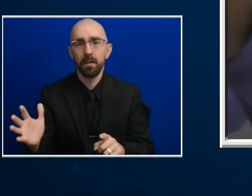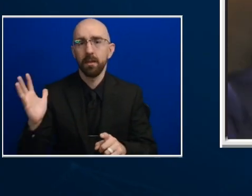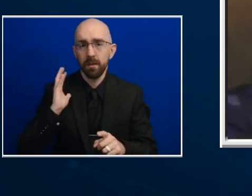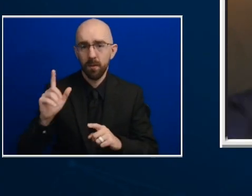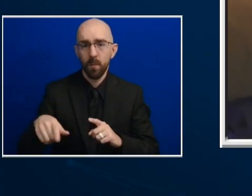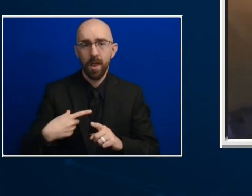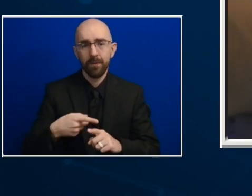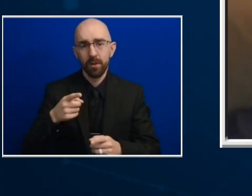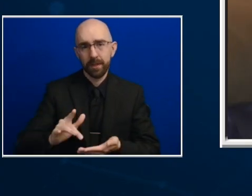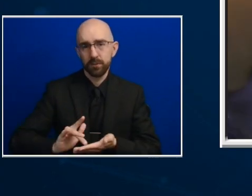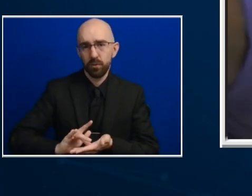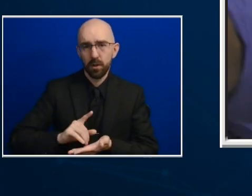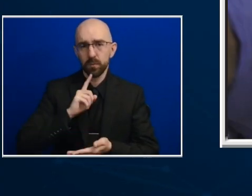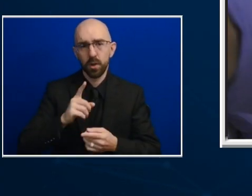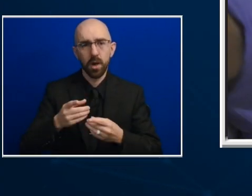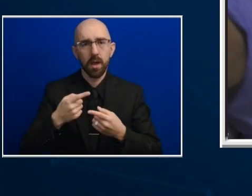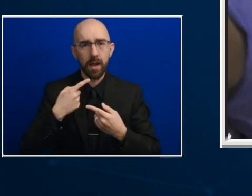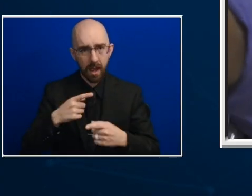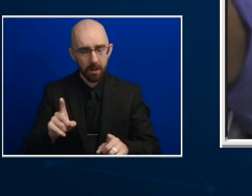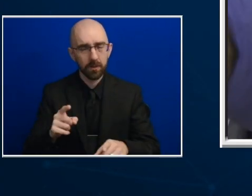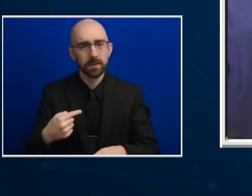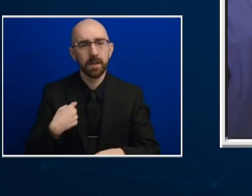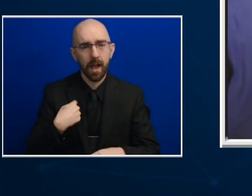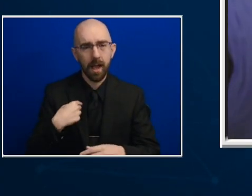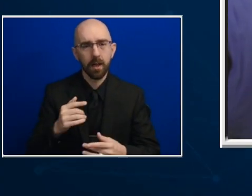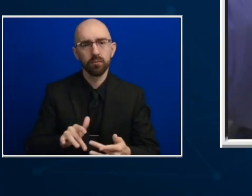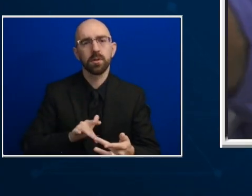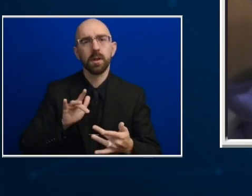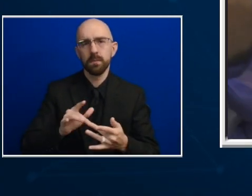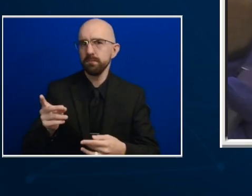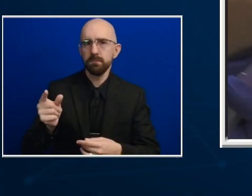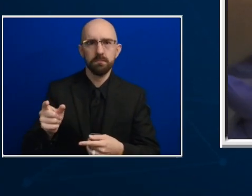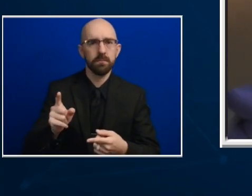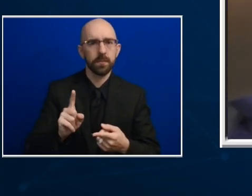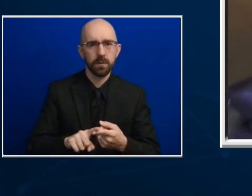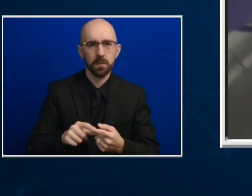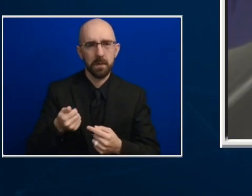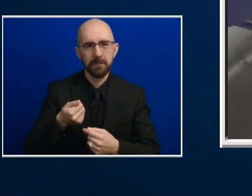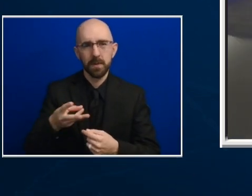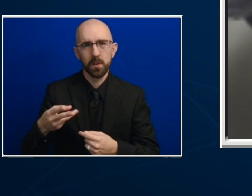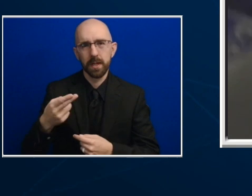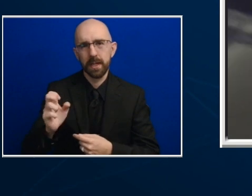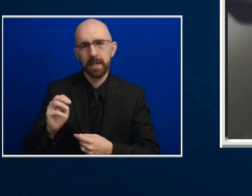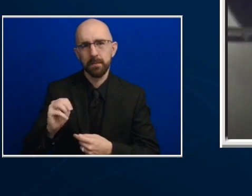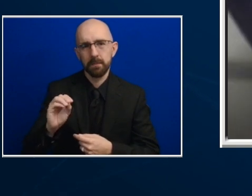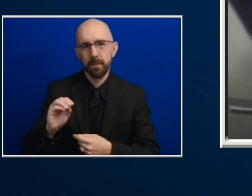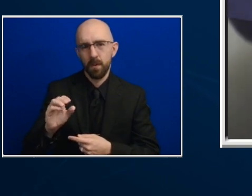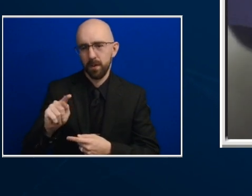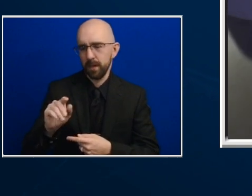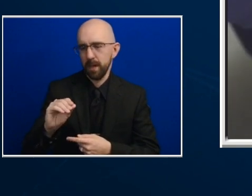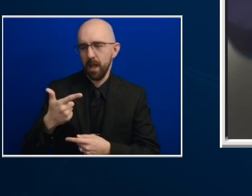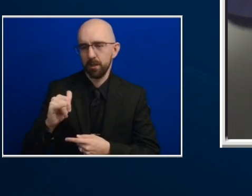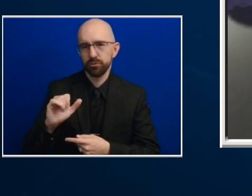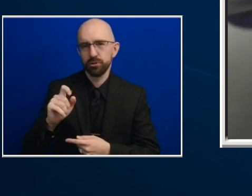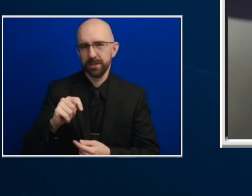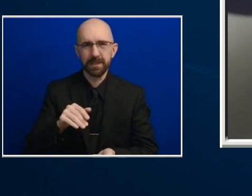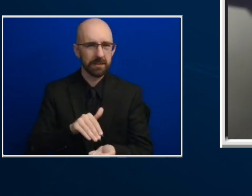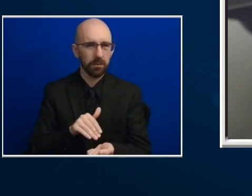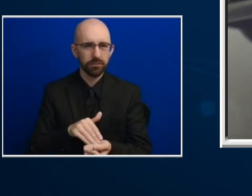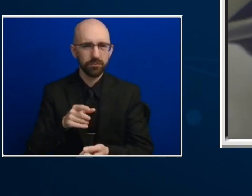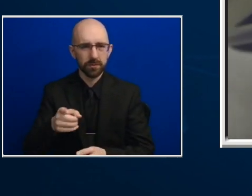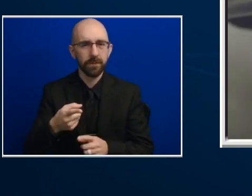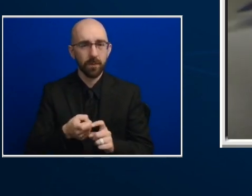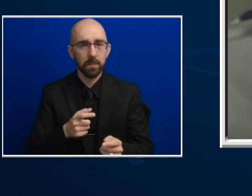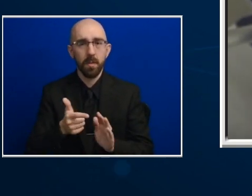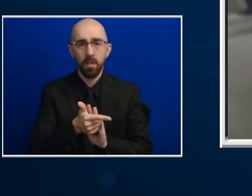these drugs were announced, I had reached out immediately to a few hematologists that I'd worked with, some from law